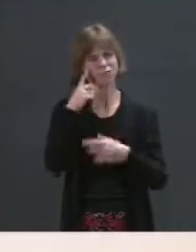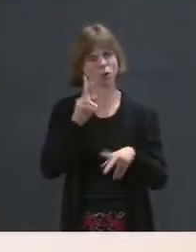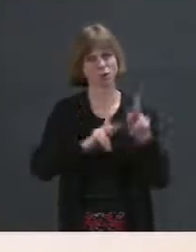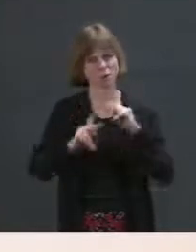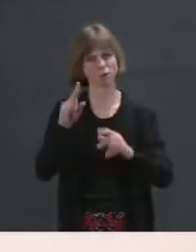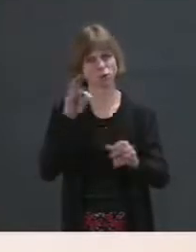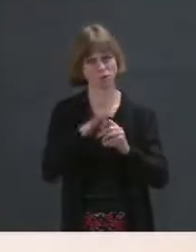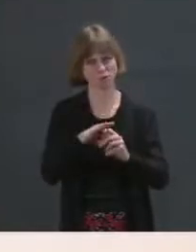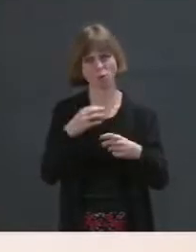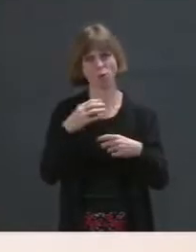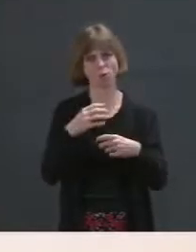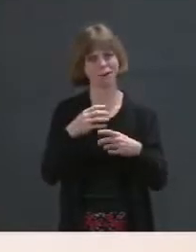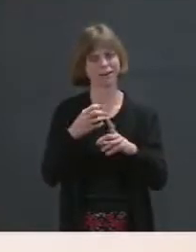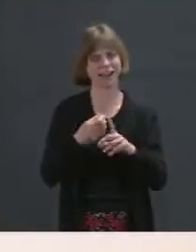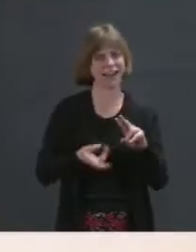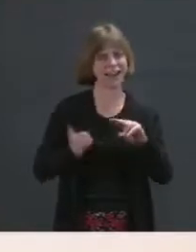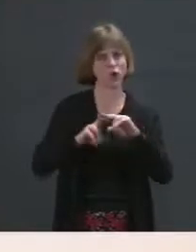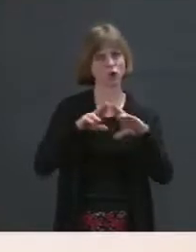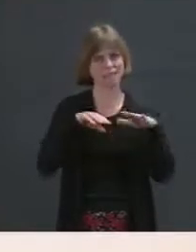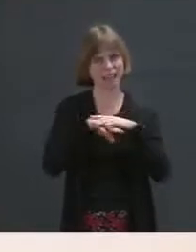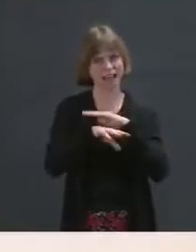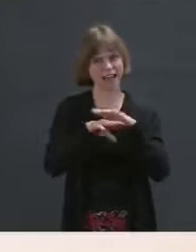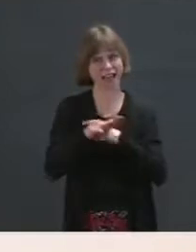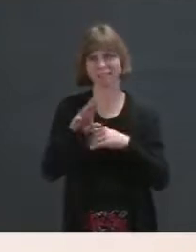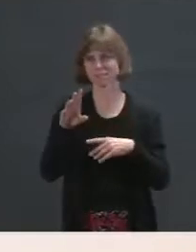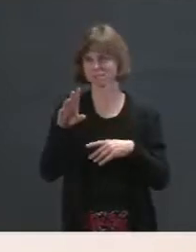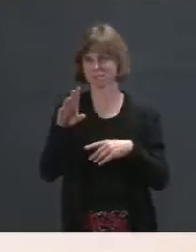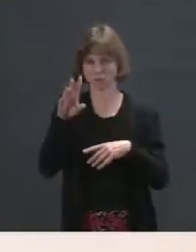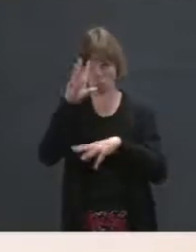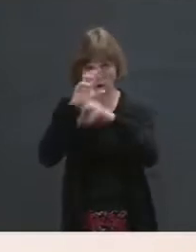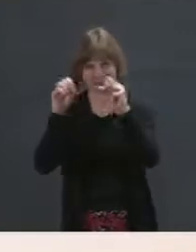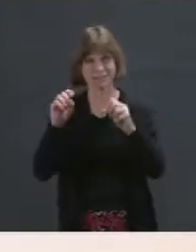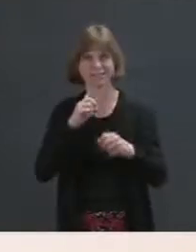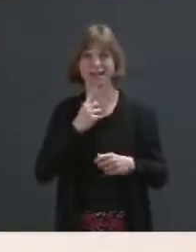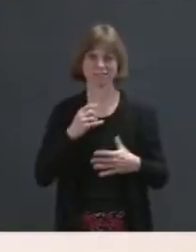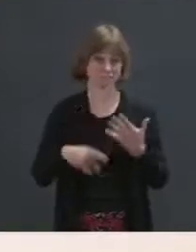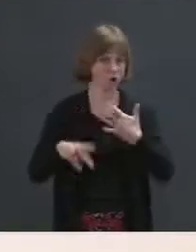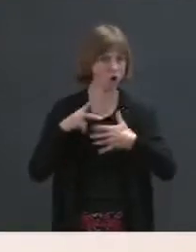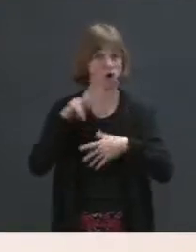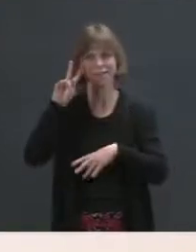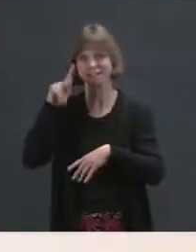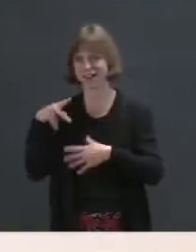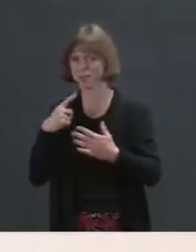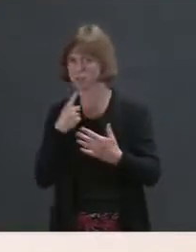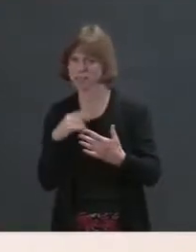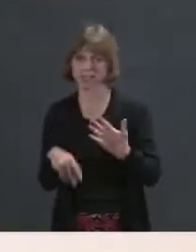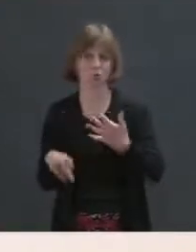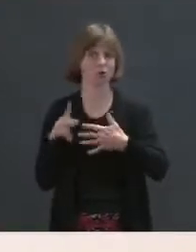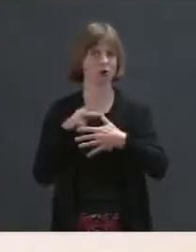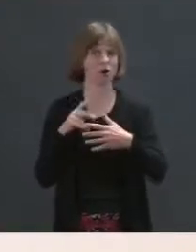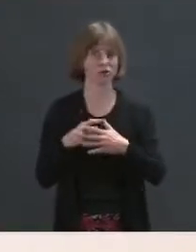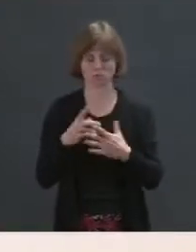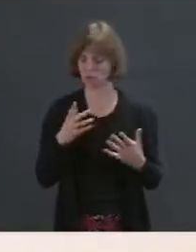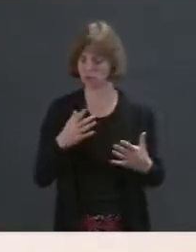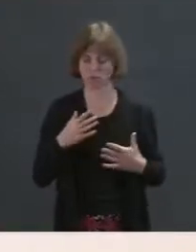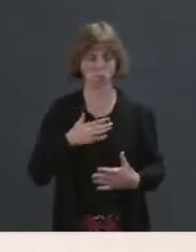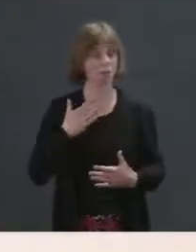of the president's, a priority of the vice president's, and we're happy to have that conversation. In what ways would you be willing to do